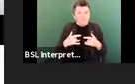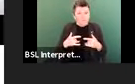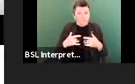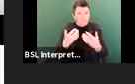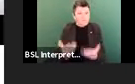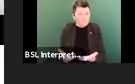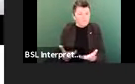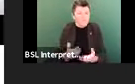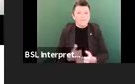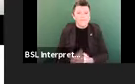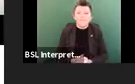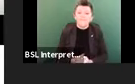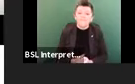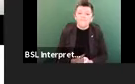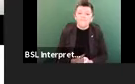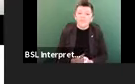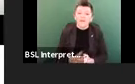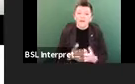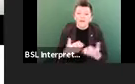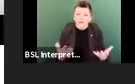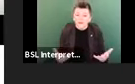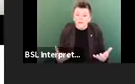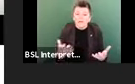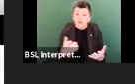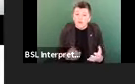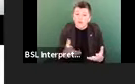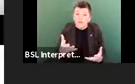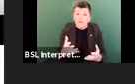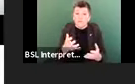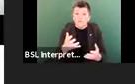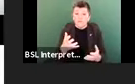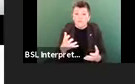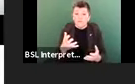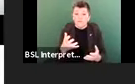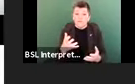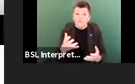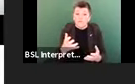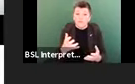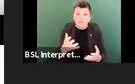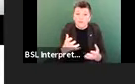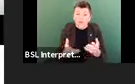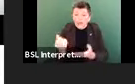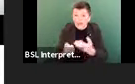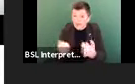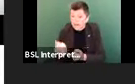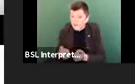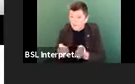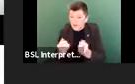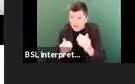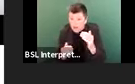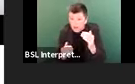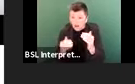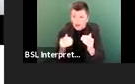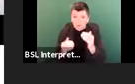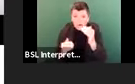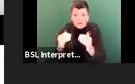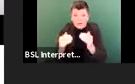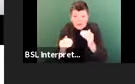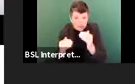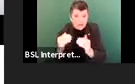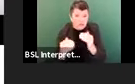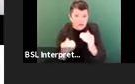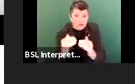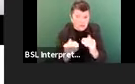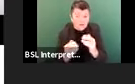So we have seen that there has been the growing equalization of incomes has been happening among broad segments